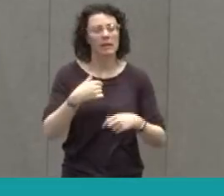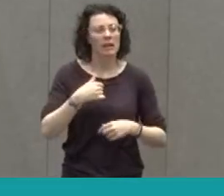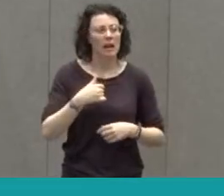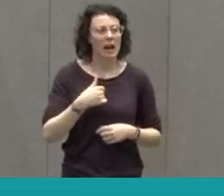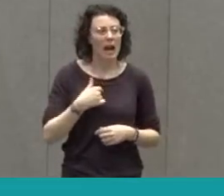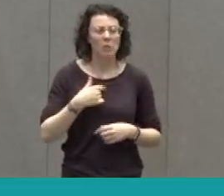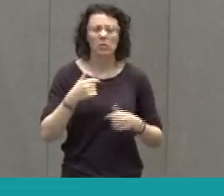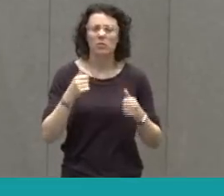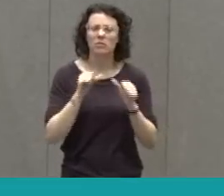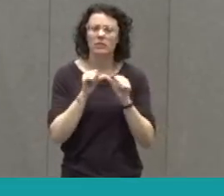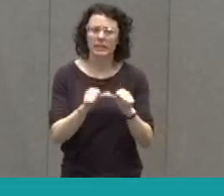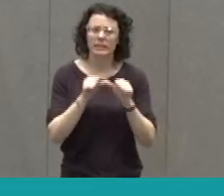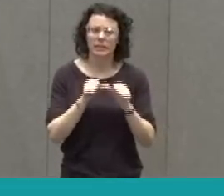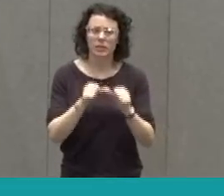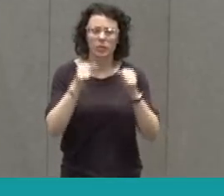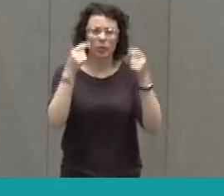up.